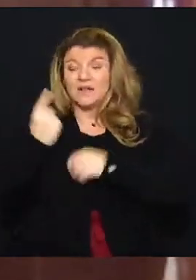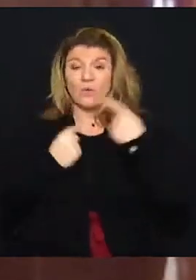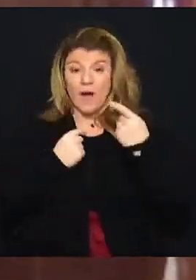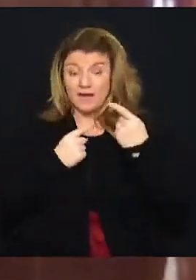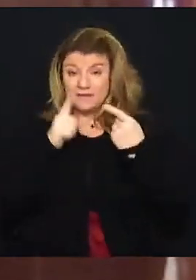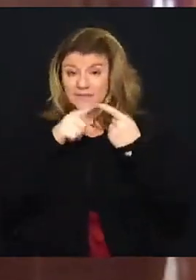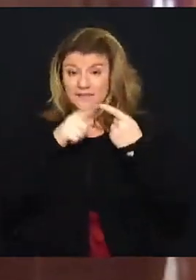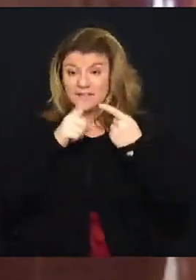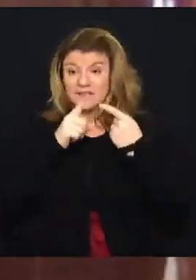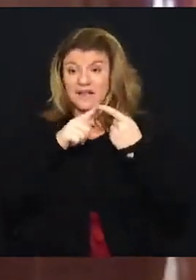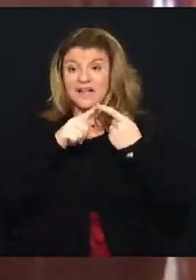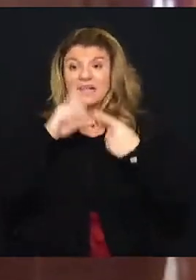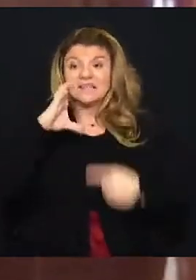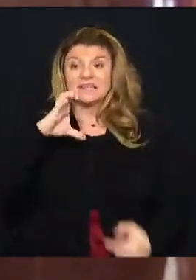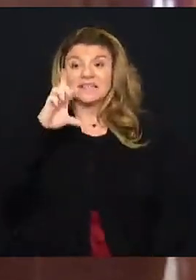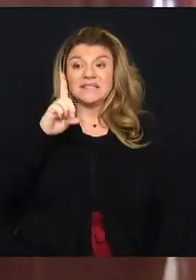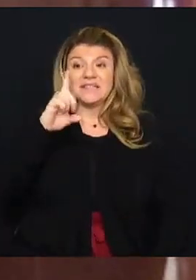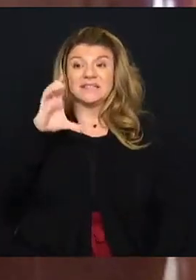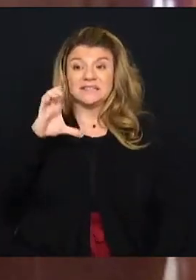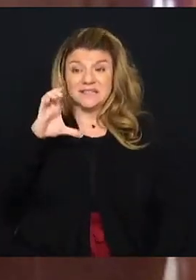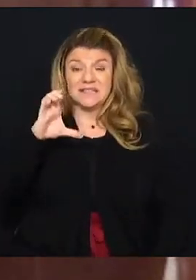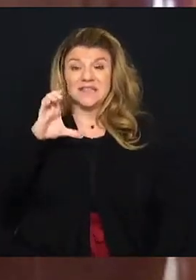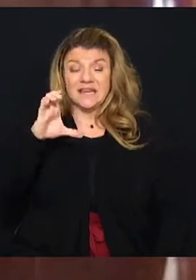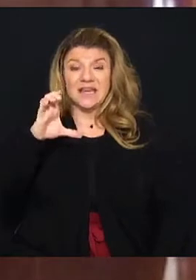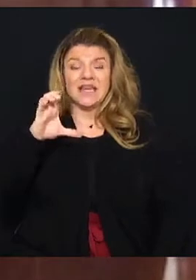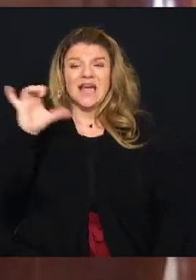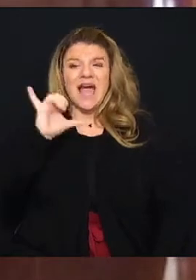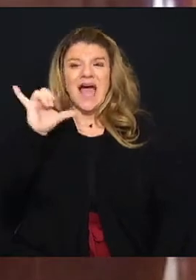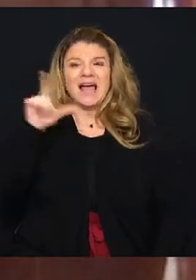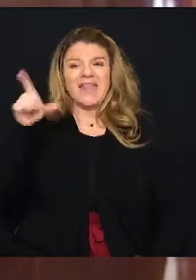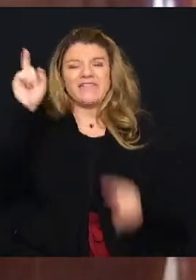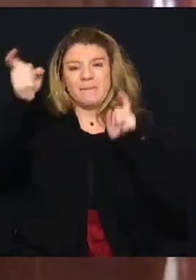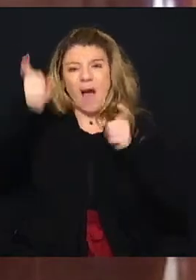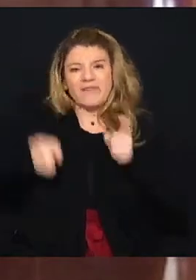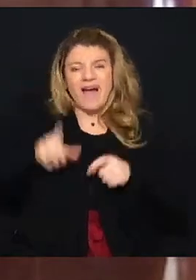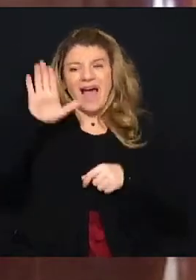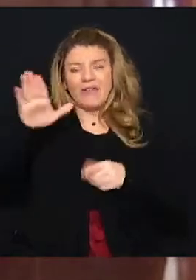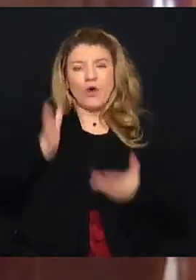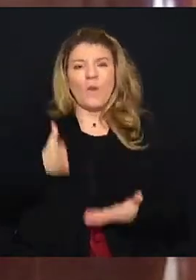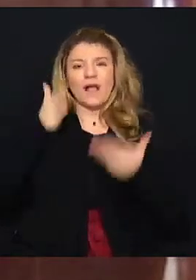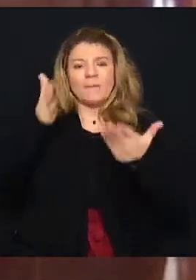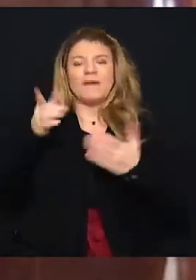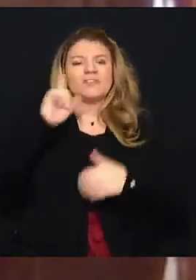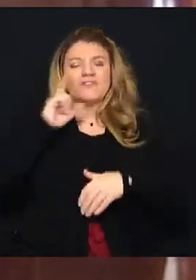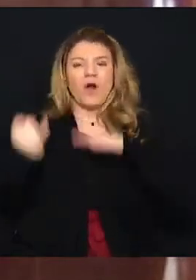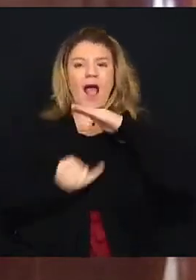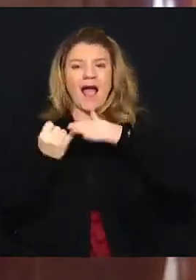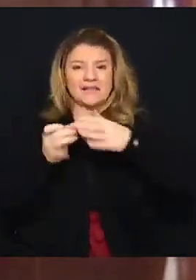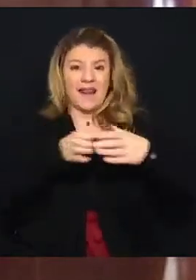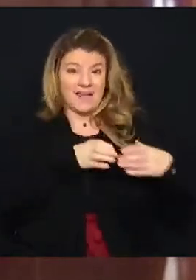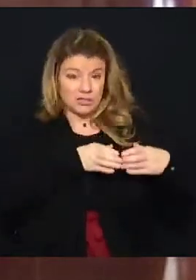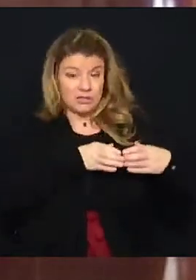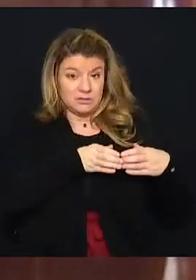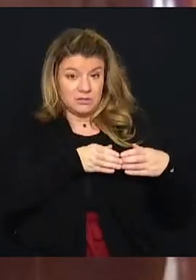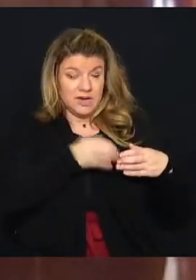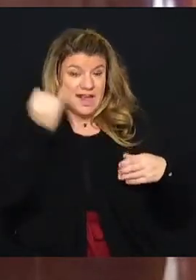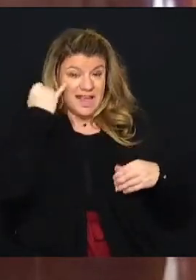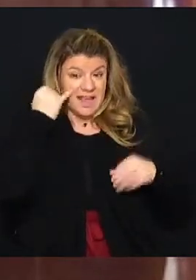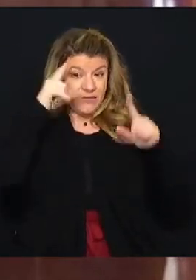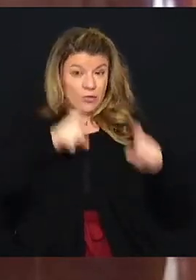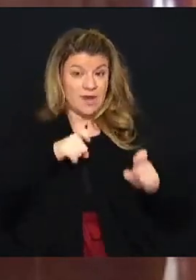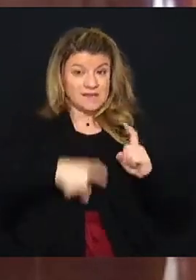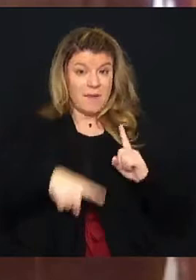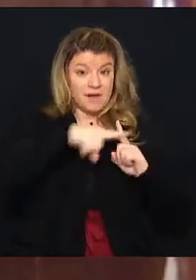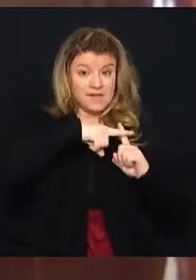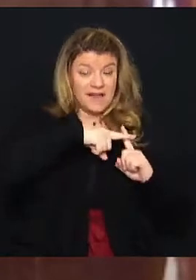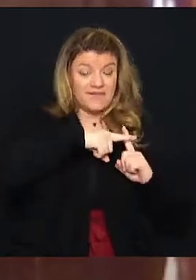one is the Centers for Disease Control has modified their recommendations for isolation if you test positive,